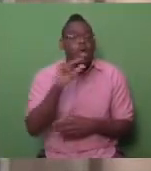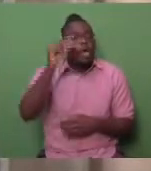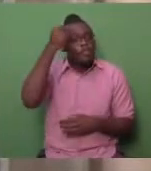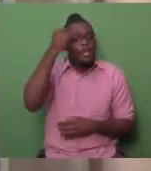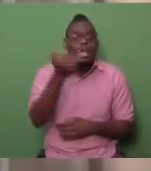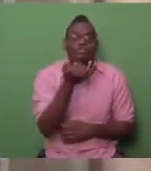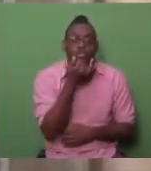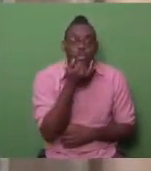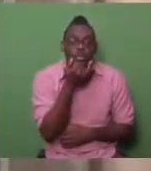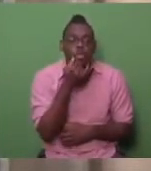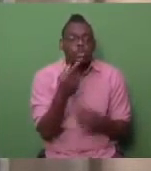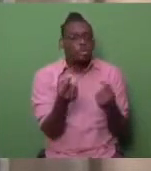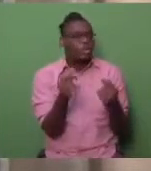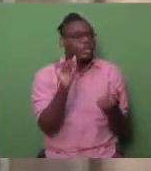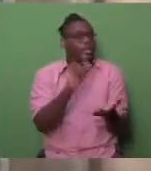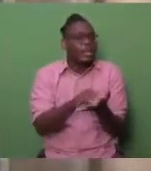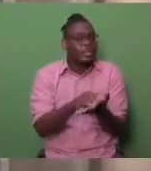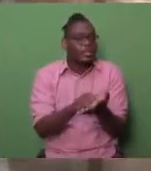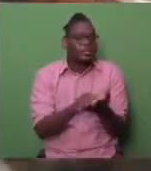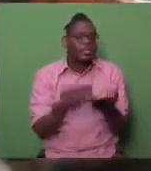worse.